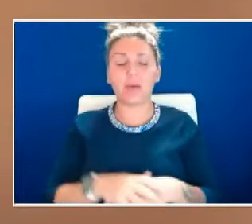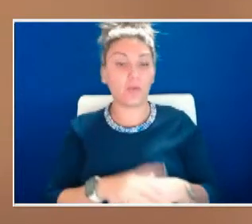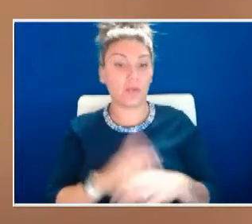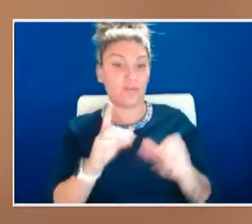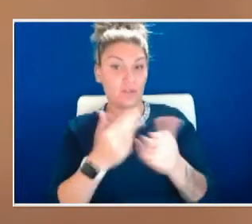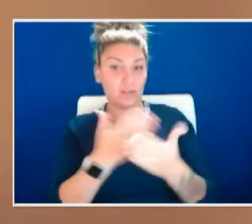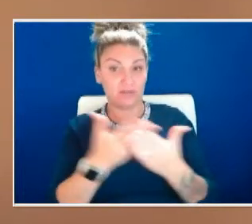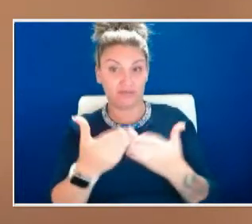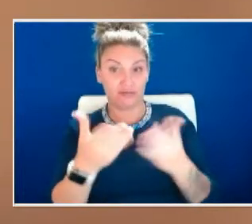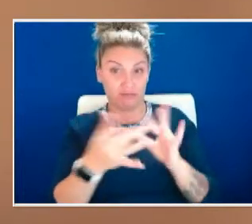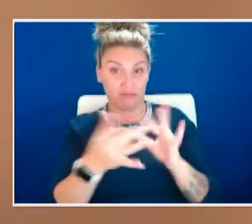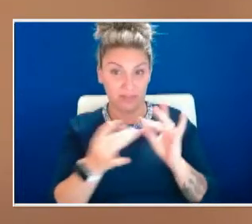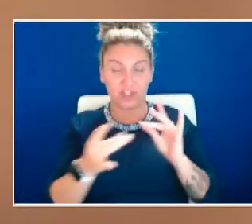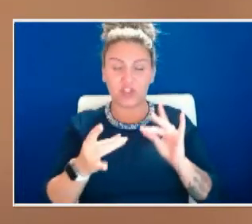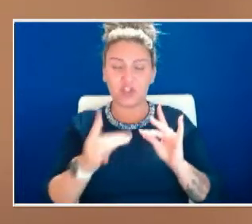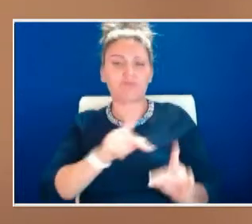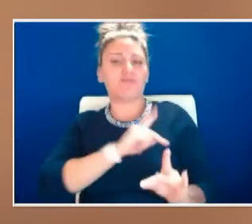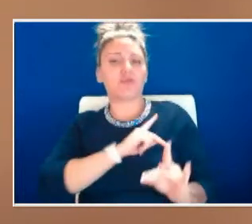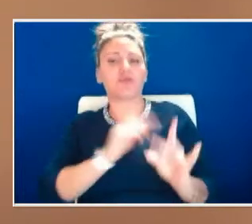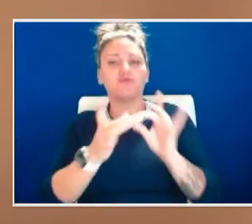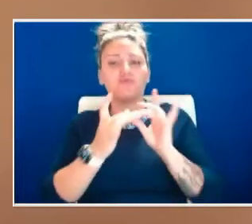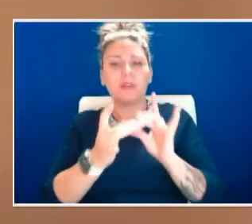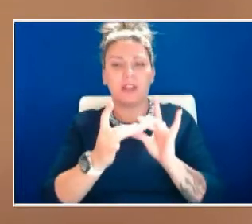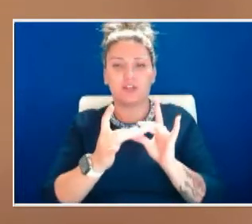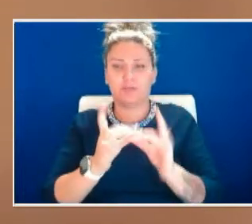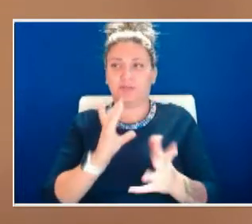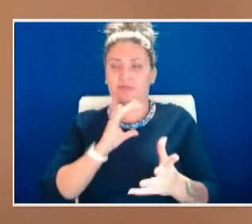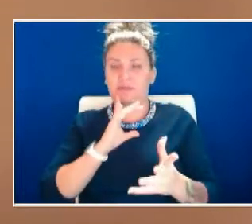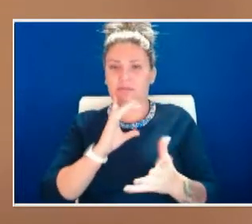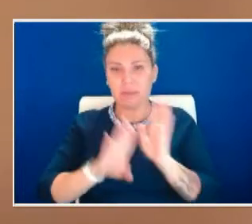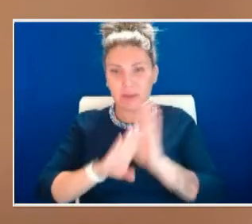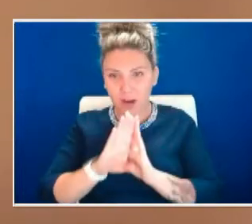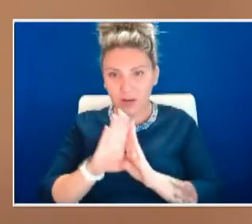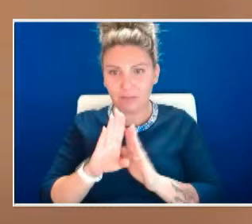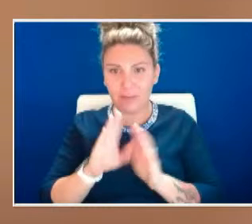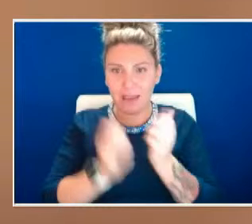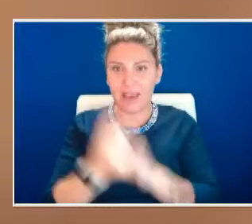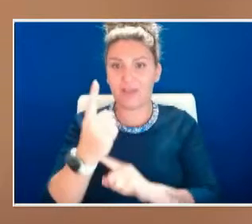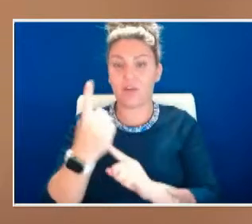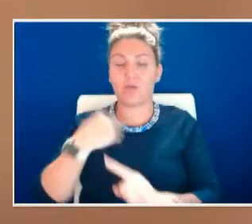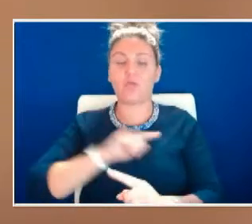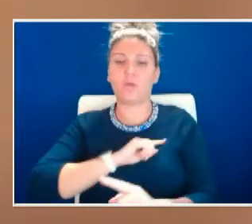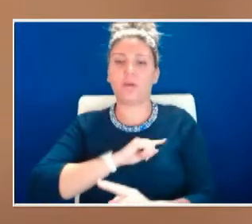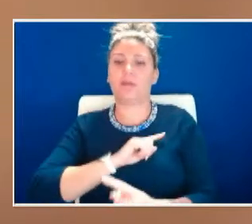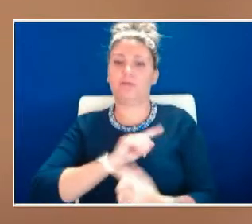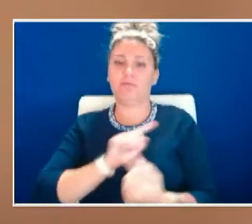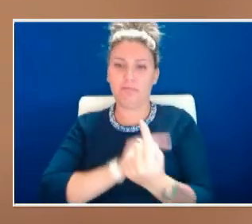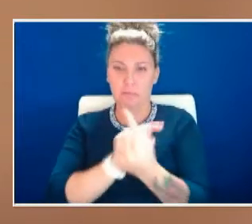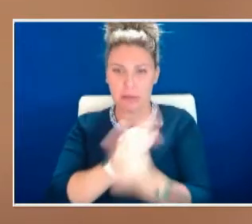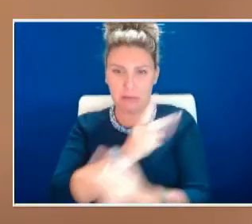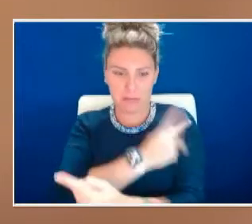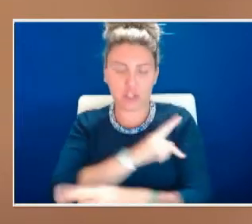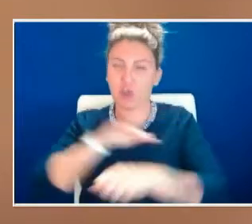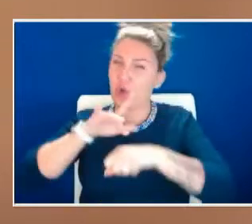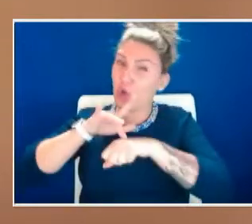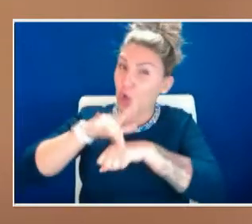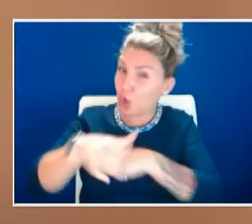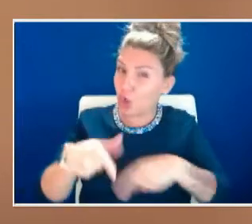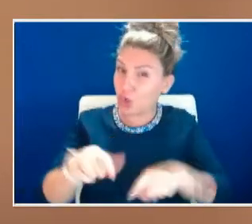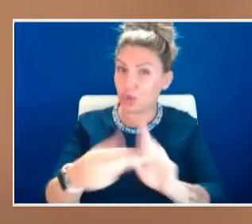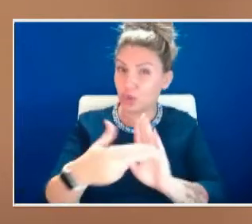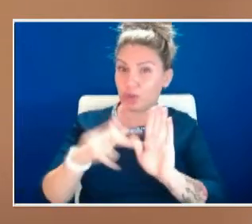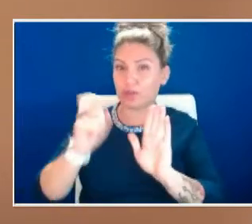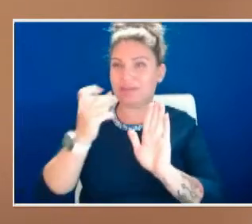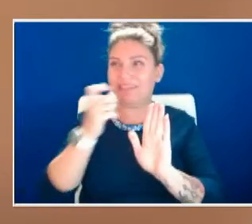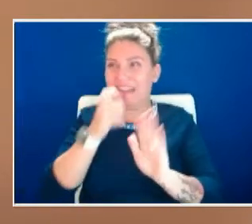personal relationship she's established with all of us. We meet with patients very early on in their diagnosis. We're not kind of a